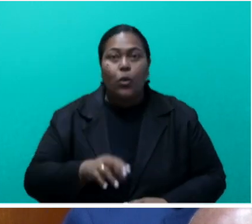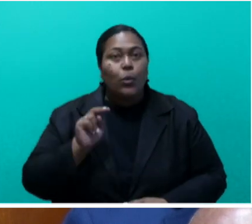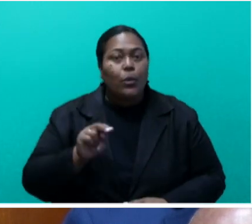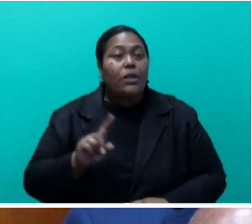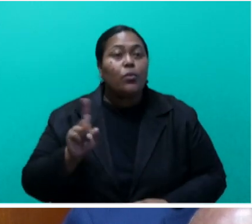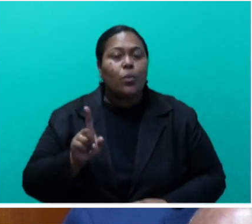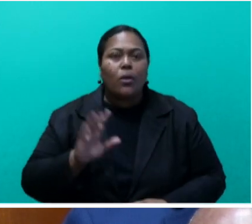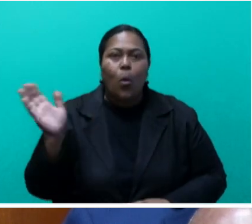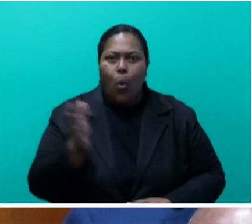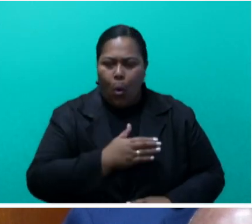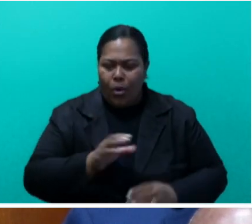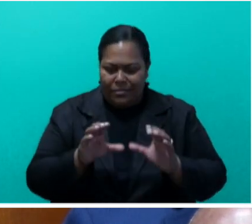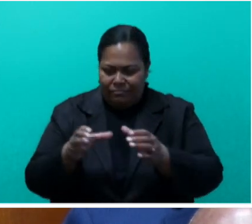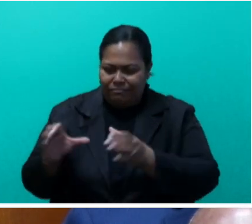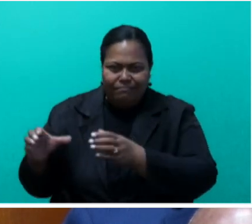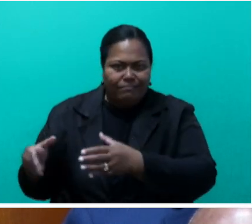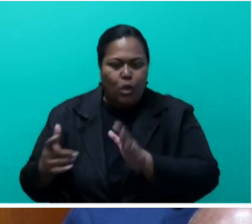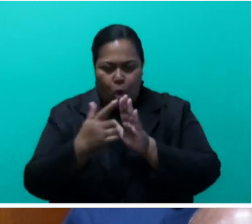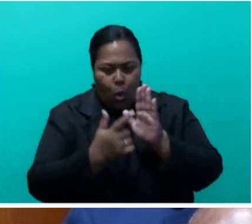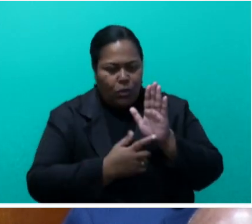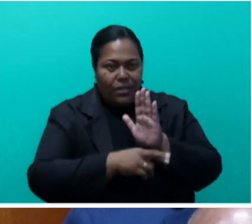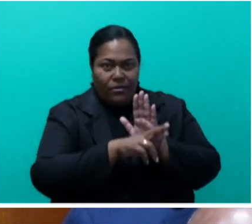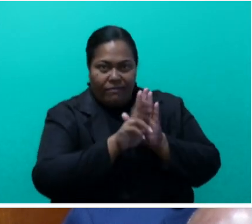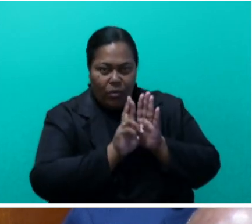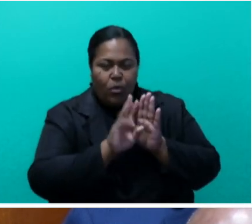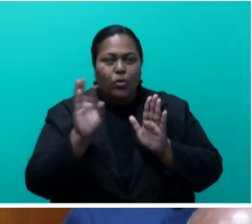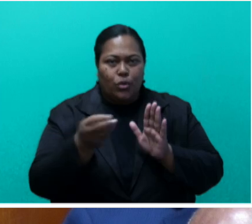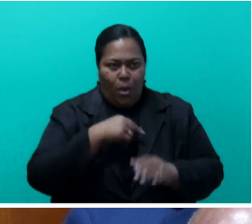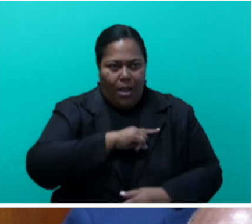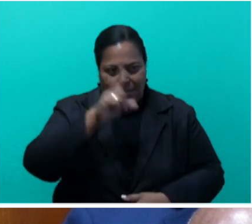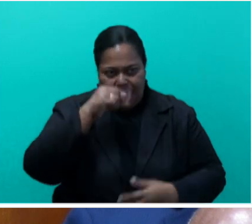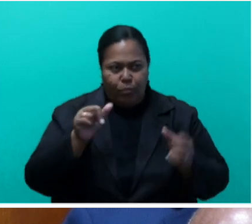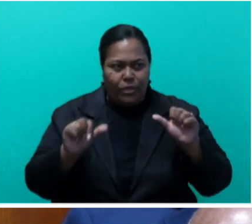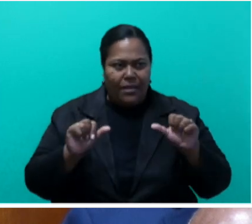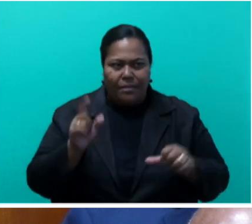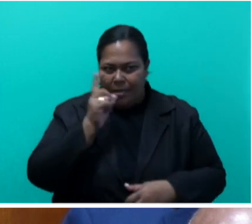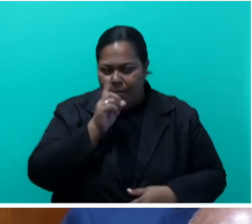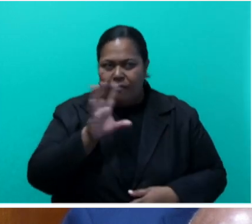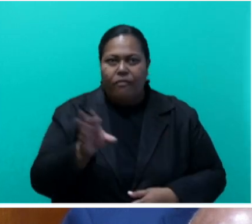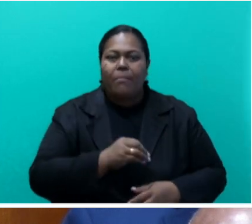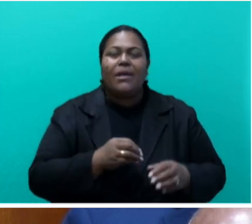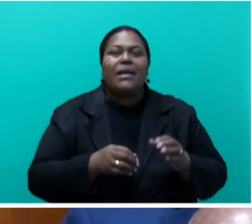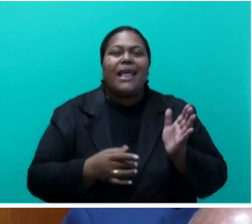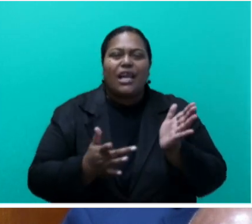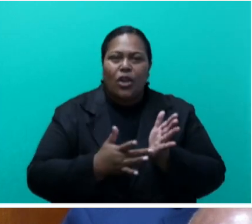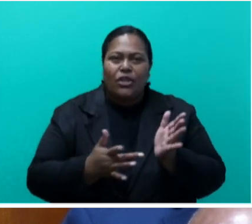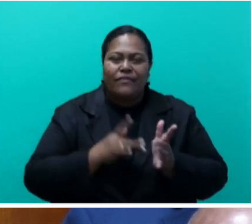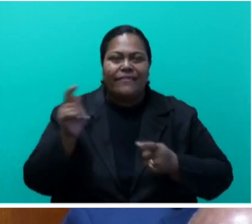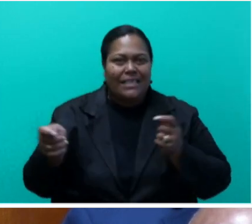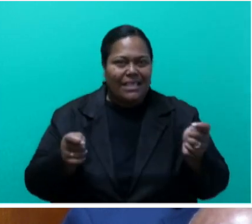bodies, Honorable Speaker, and our laws to be reviewed so that we can protect our people from technology-facilitated gender-based